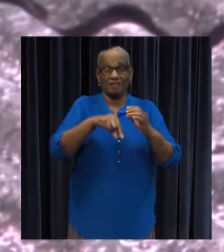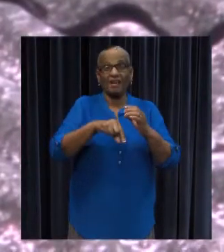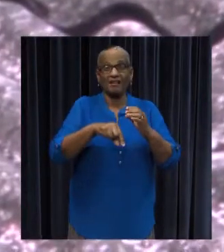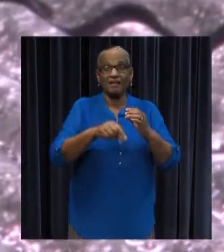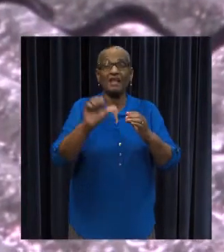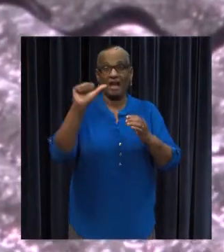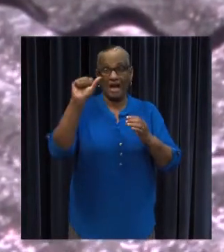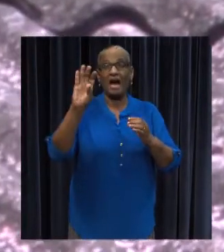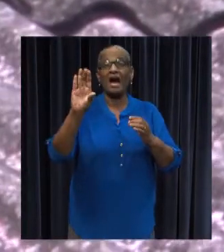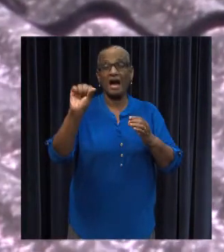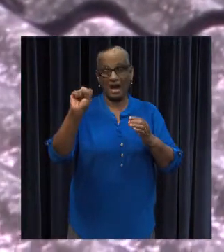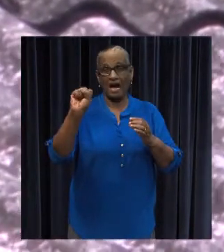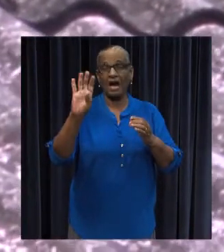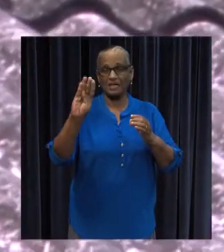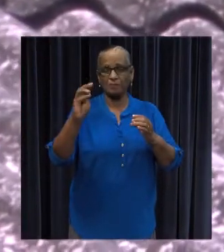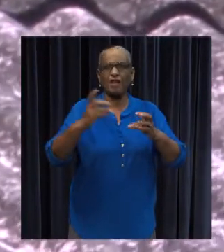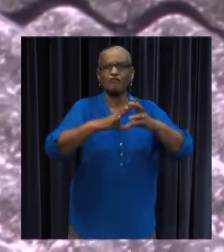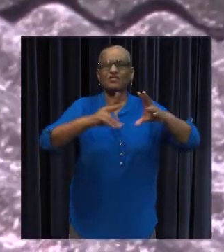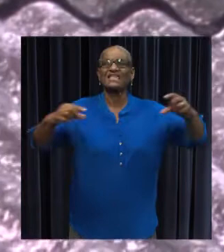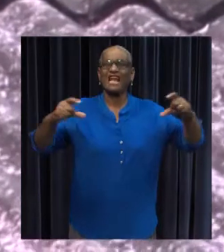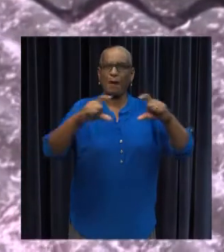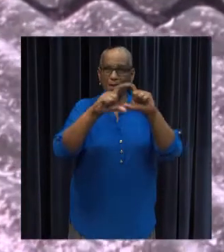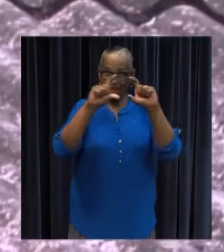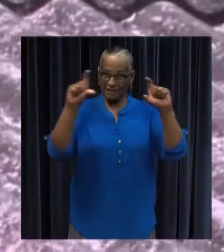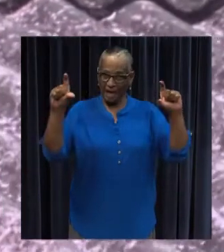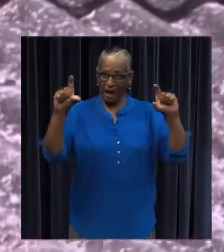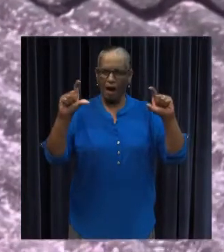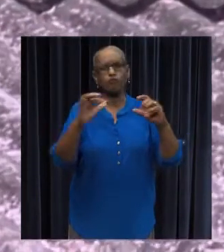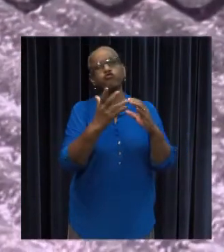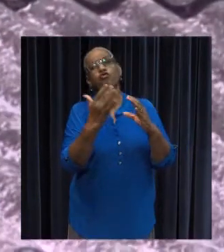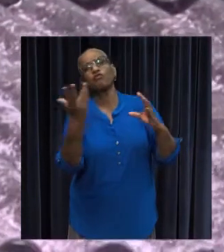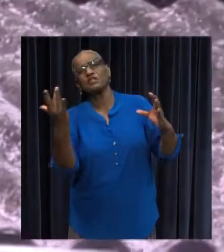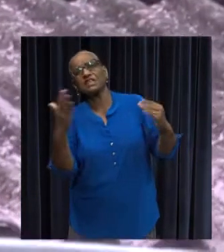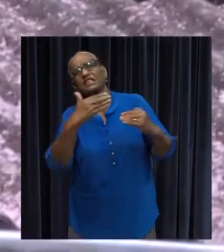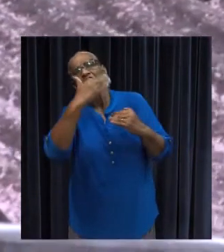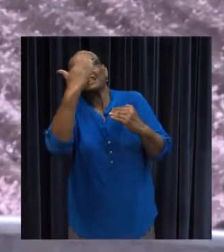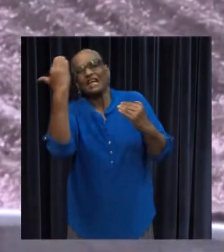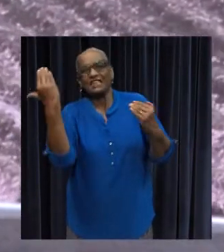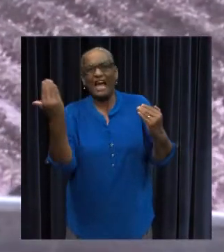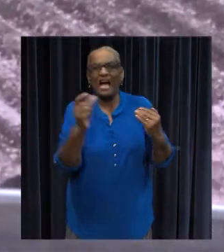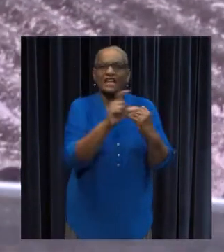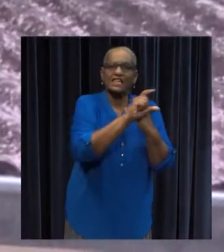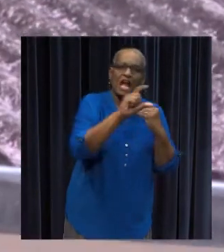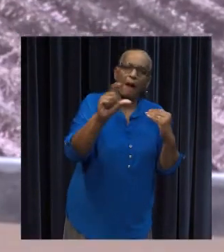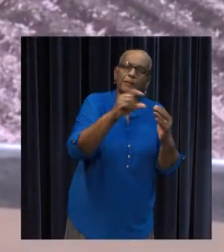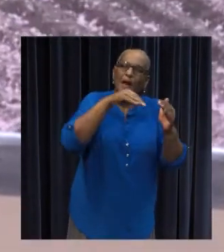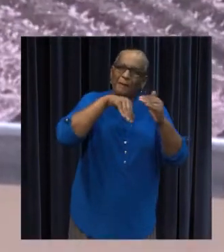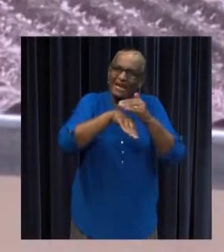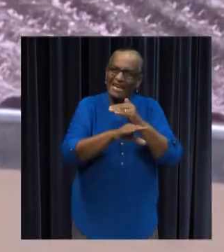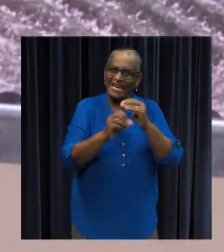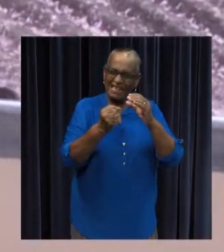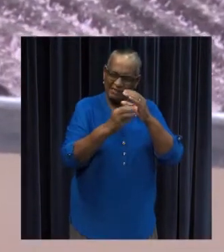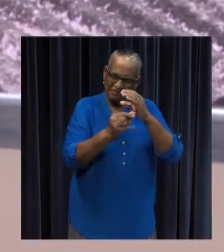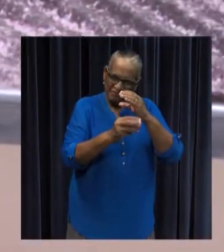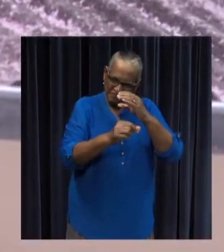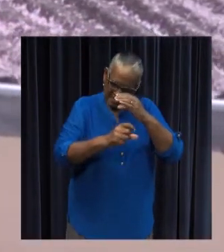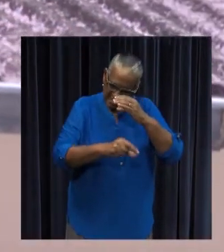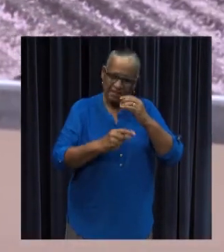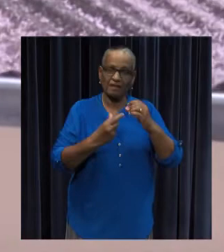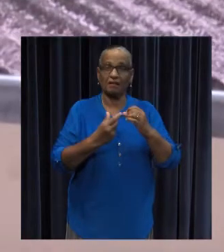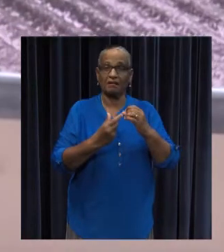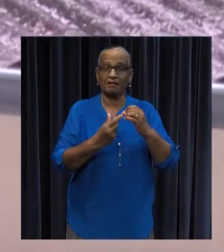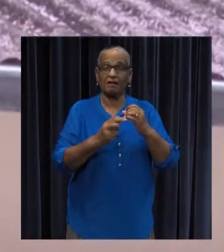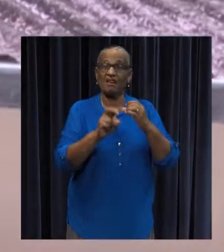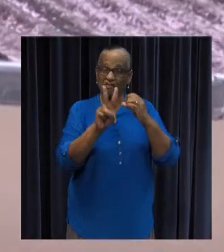time. Asbestos is made up of fine microscopic fibers. It is the collective name